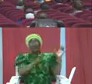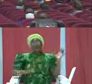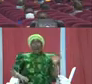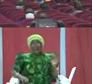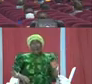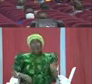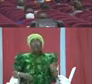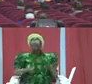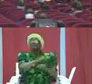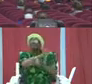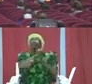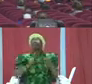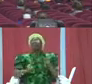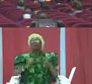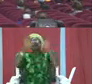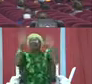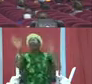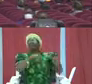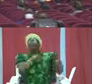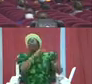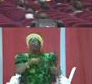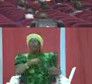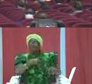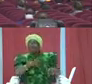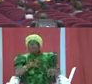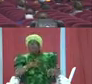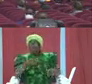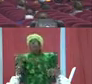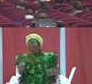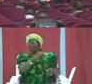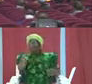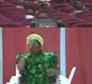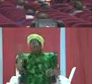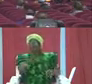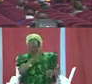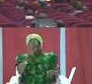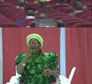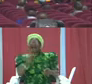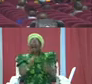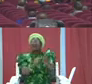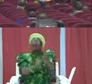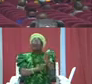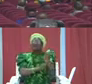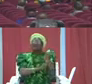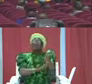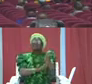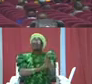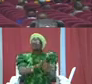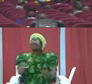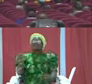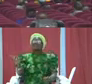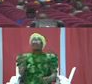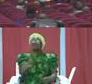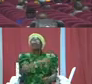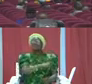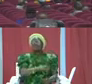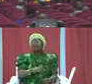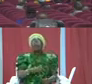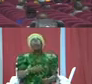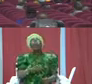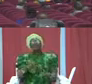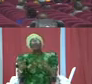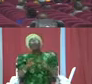Or you are backsliding and you know it. You know you have gone back to doing things you say you will never do